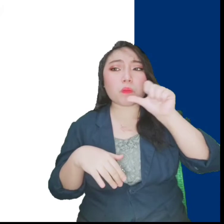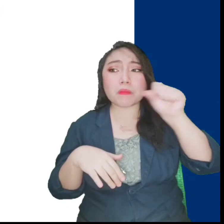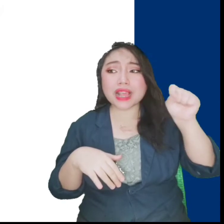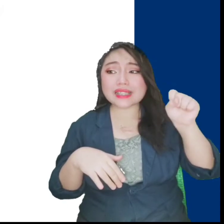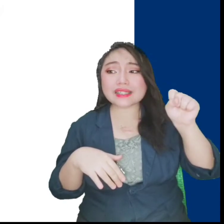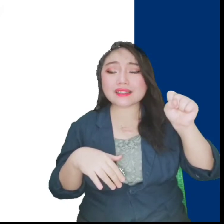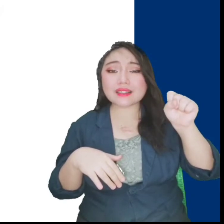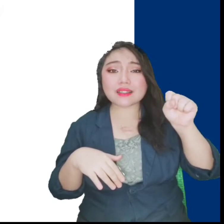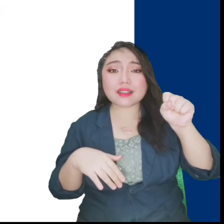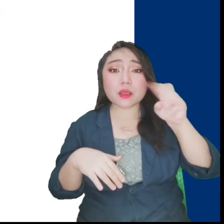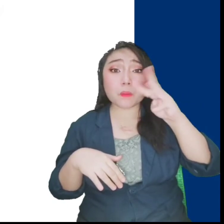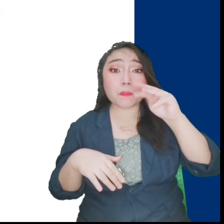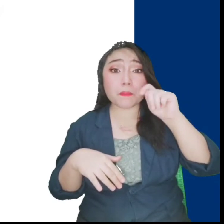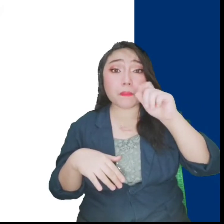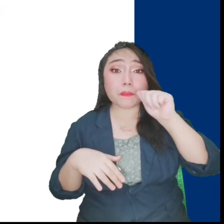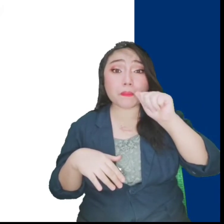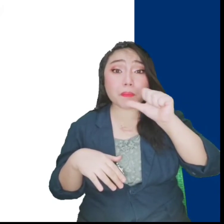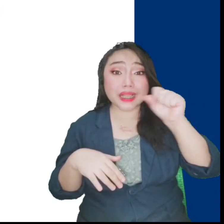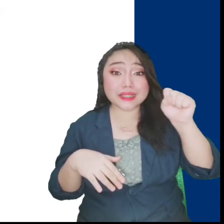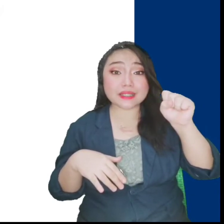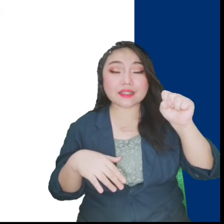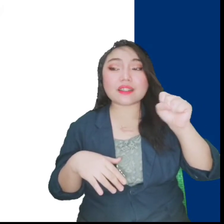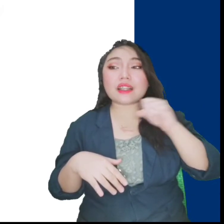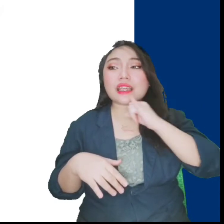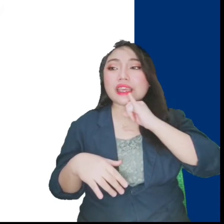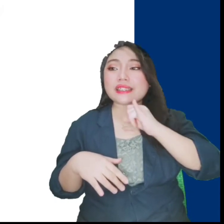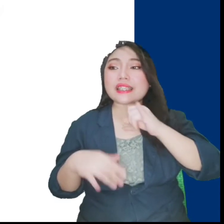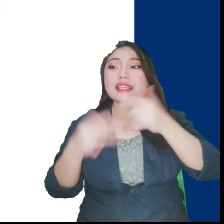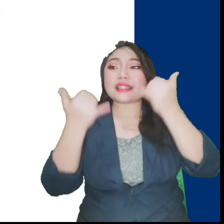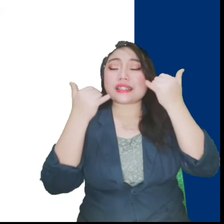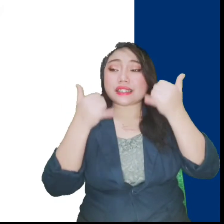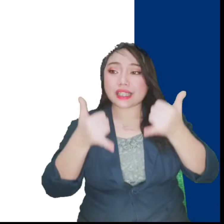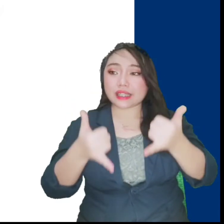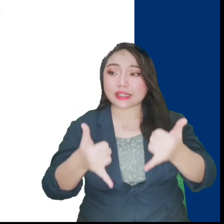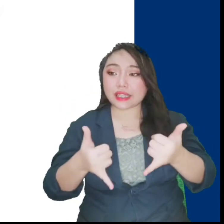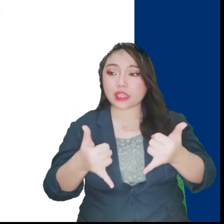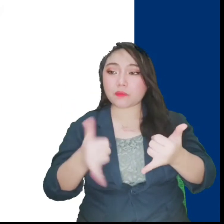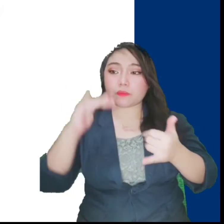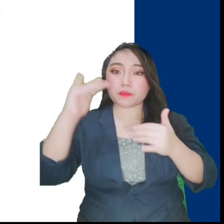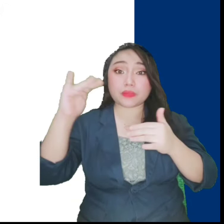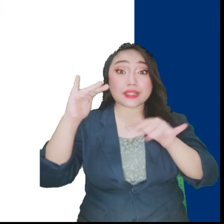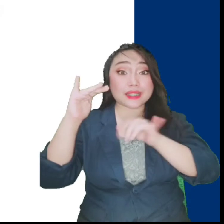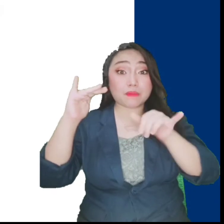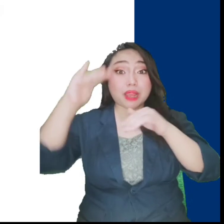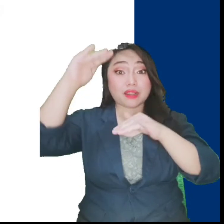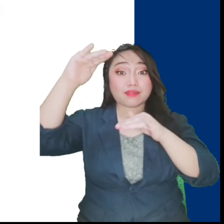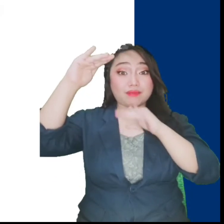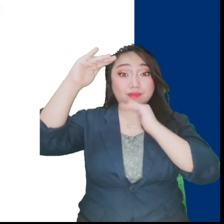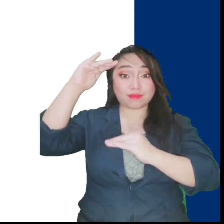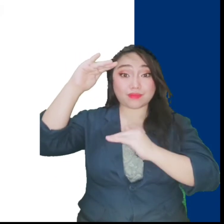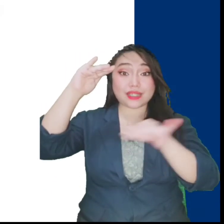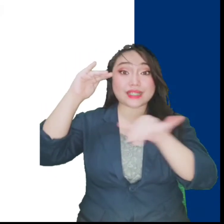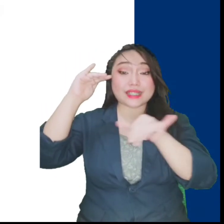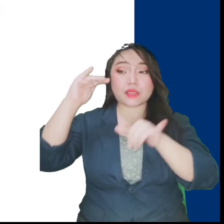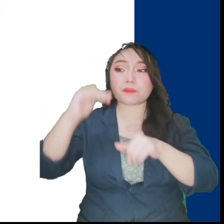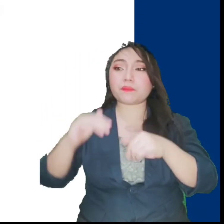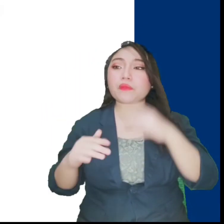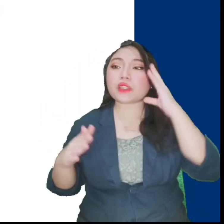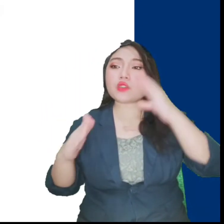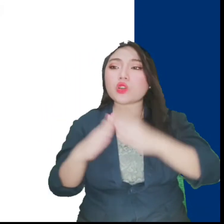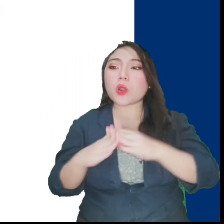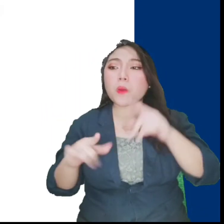okay? Look at the mass. They have equal mass. The mass stays the same for